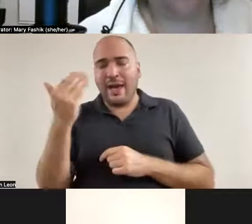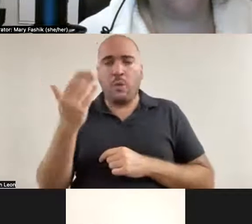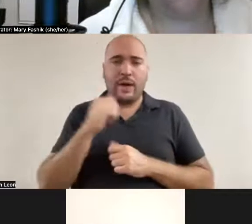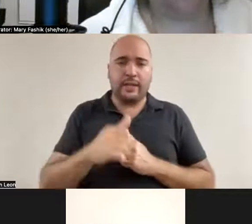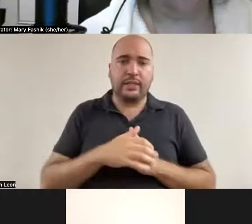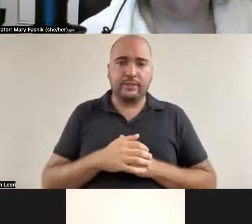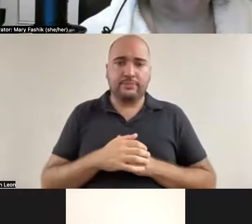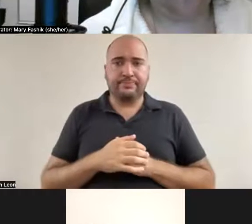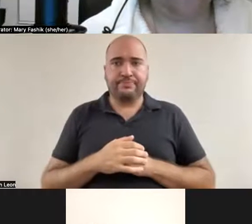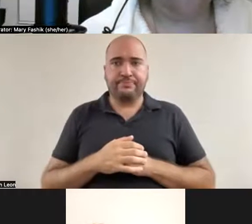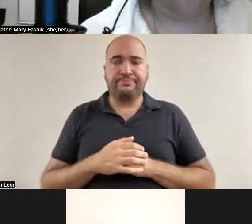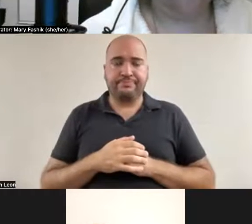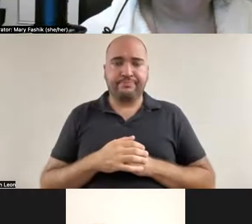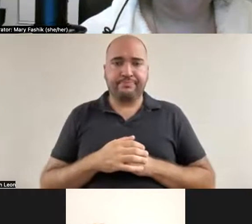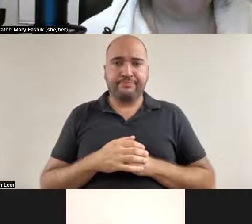not?